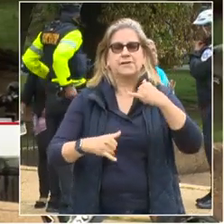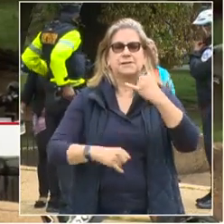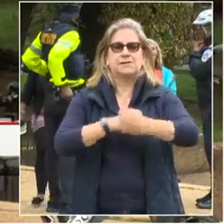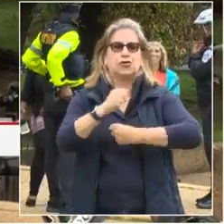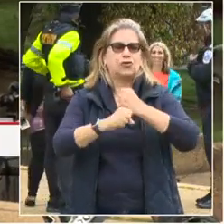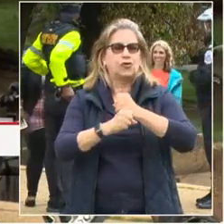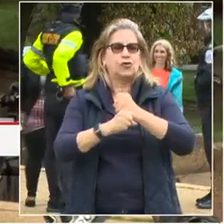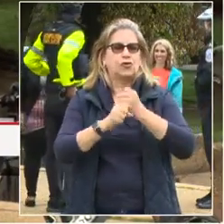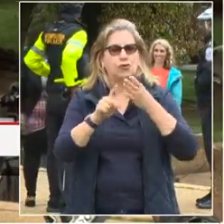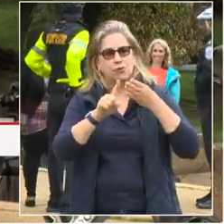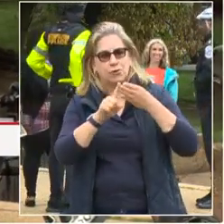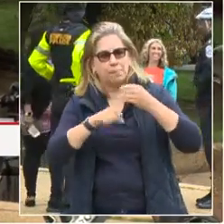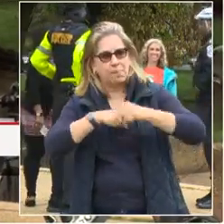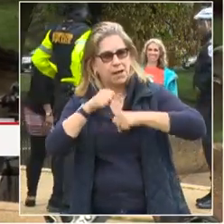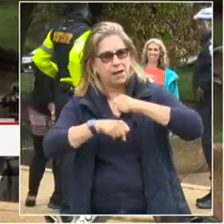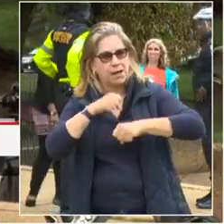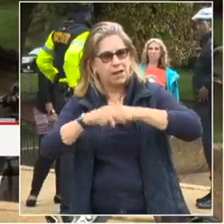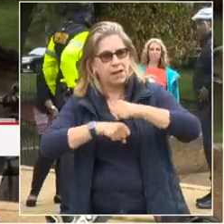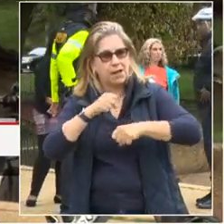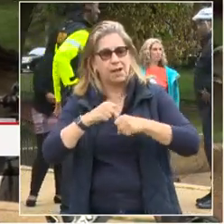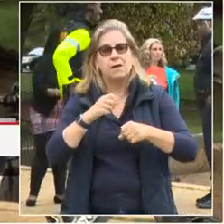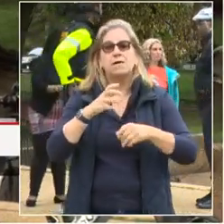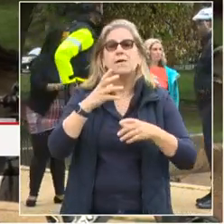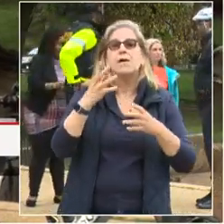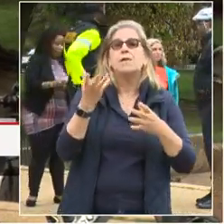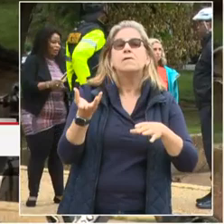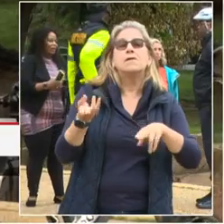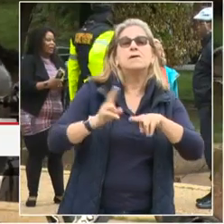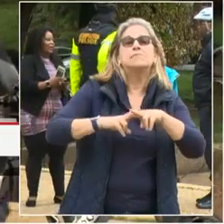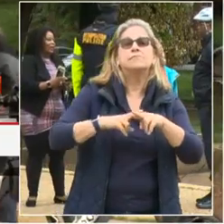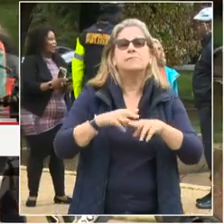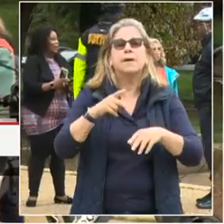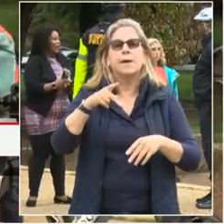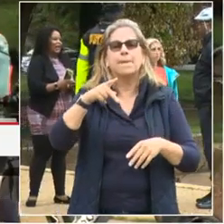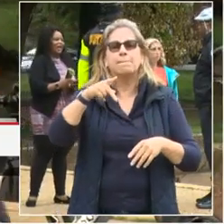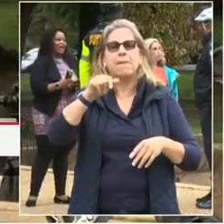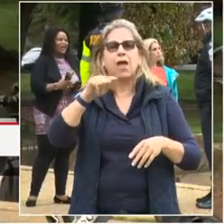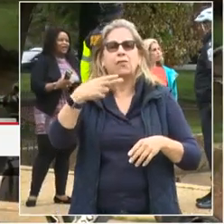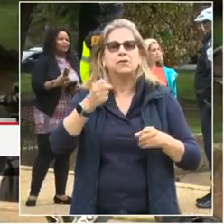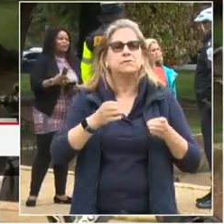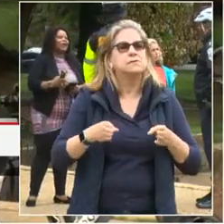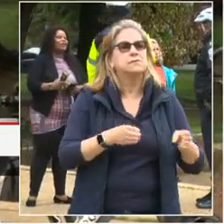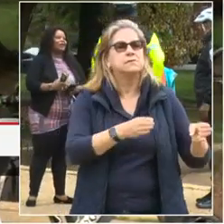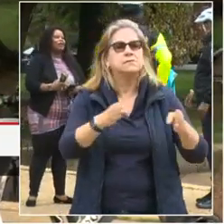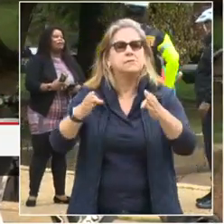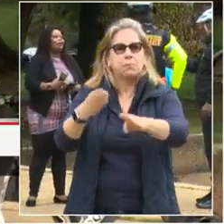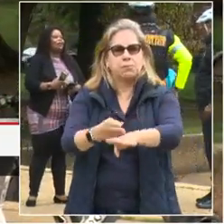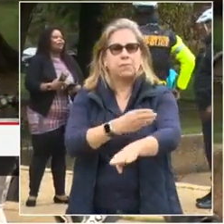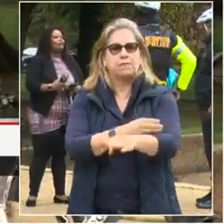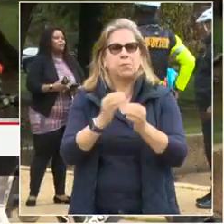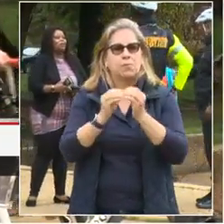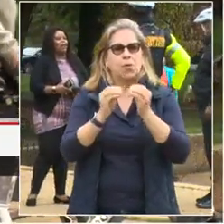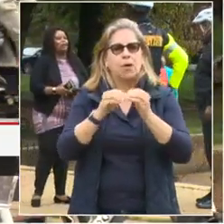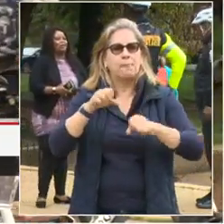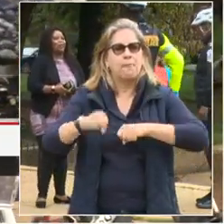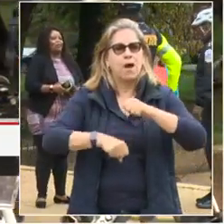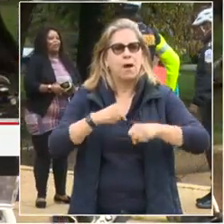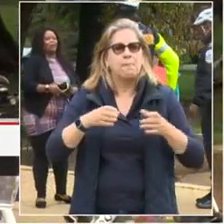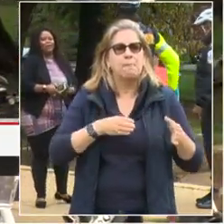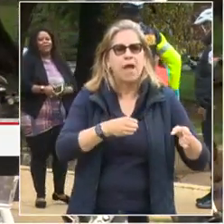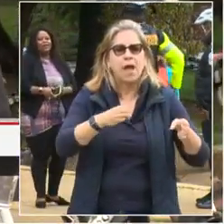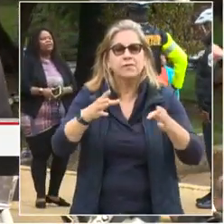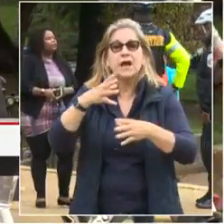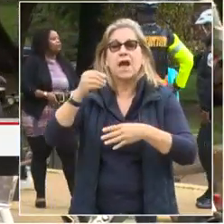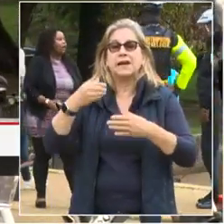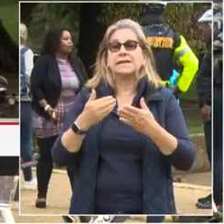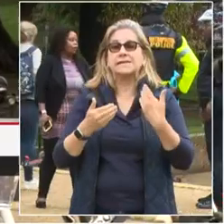pedestrian safety is our top priority for DDOT, especially as more and more district residents, young and old, are